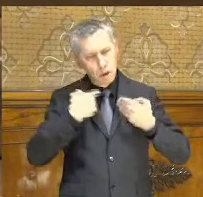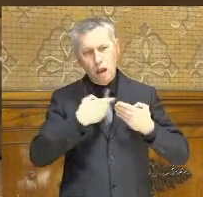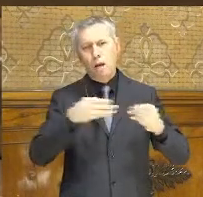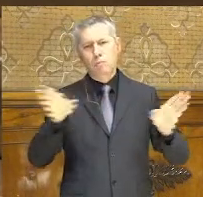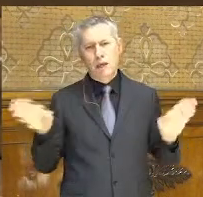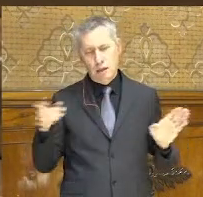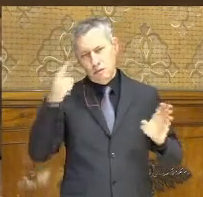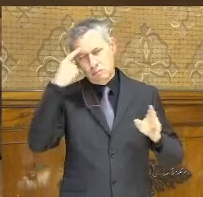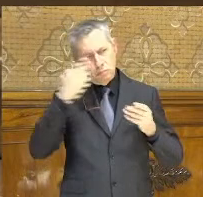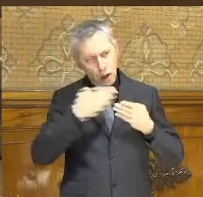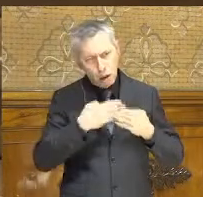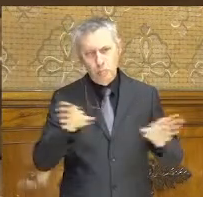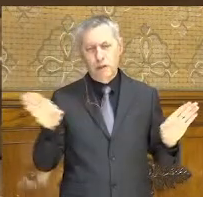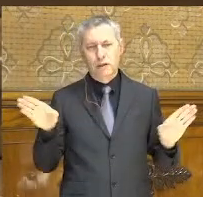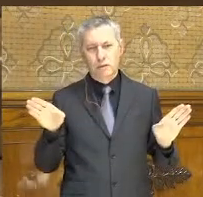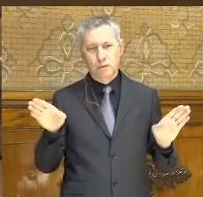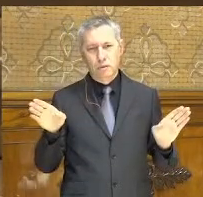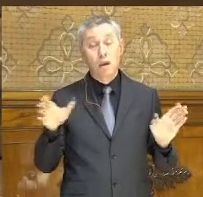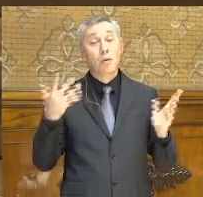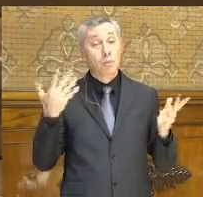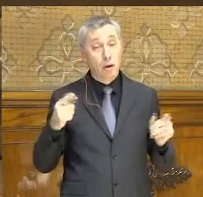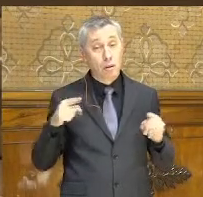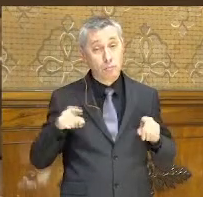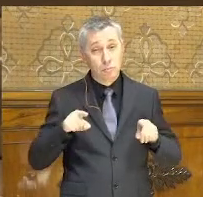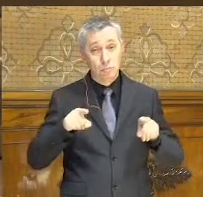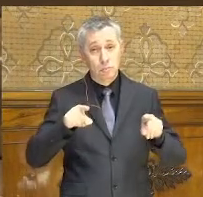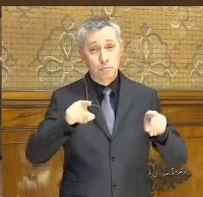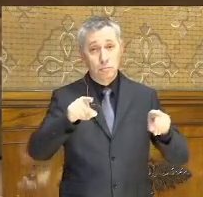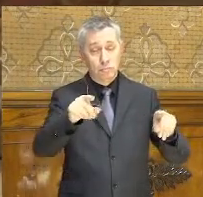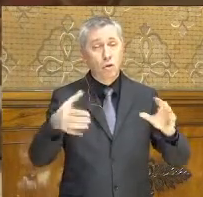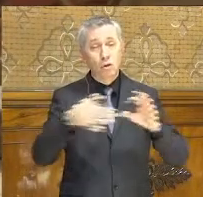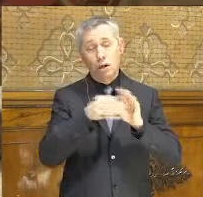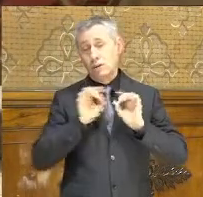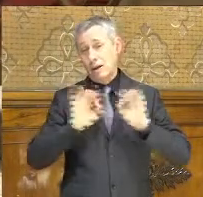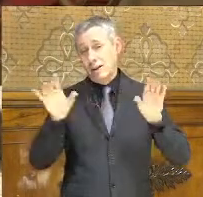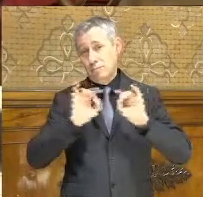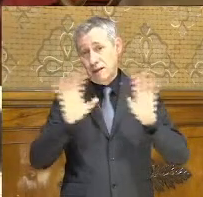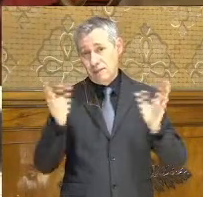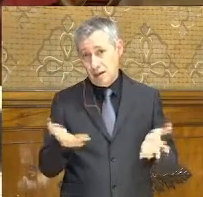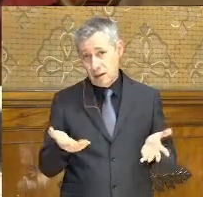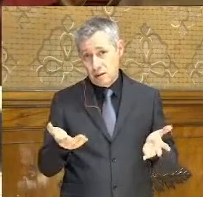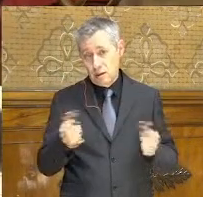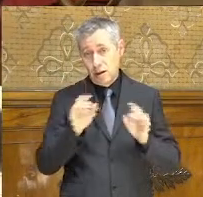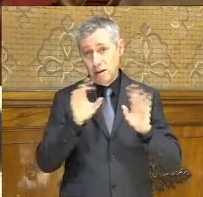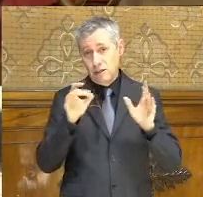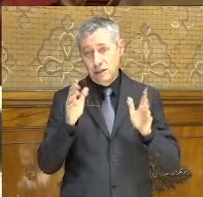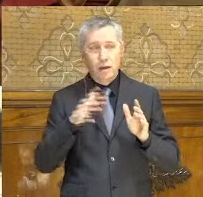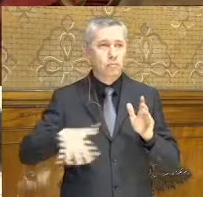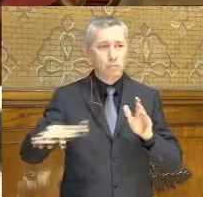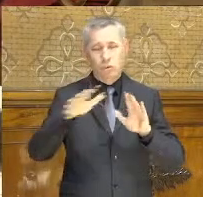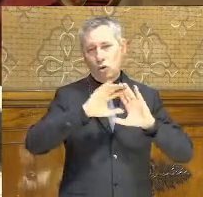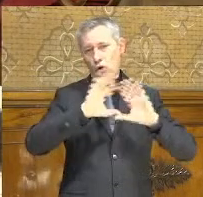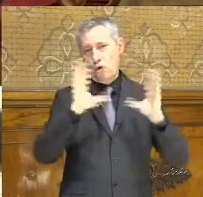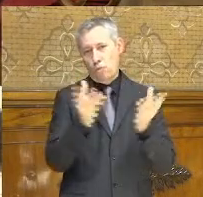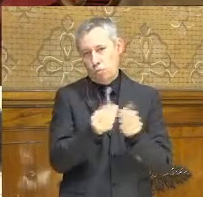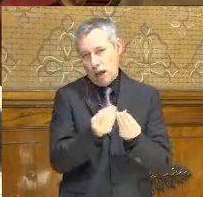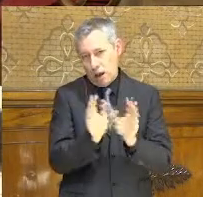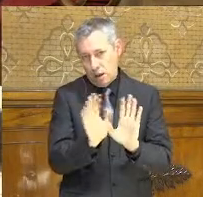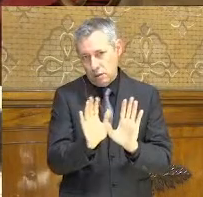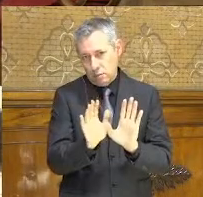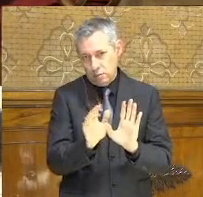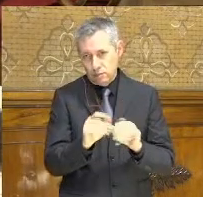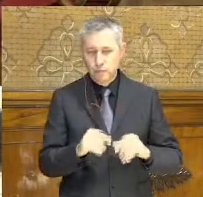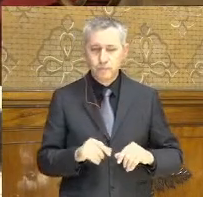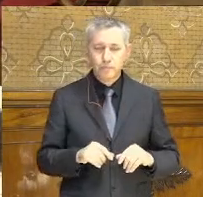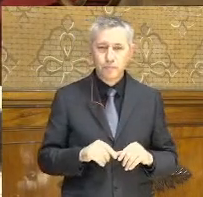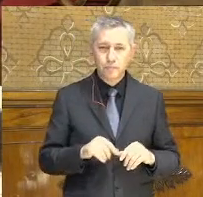keep freedom in our own landscape? Yes, well, that is why I started, in fact, with that form